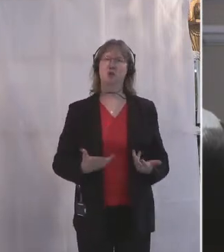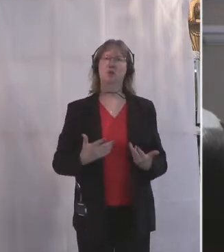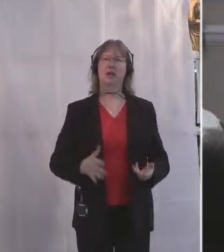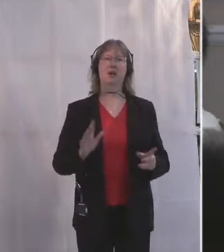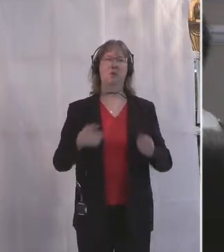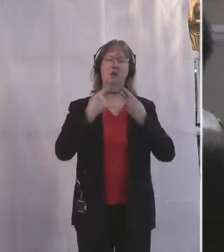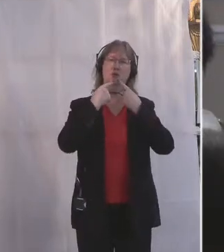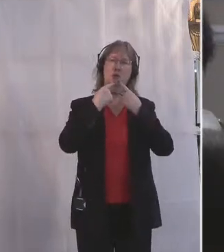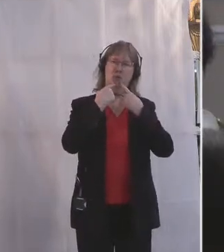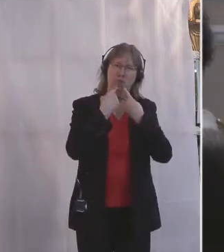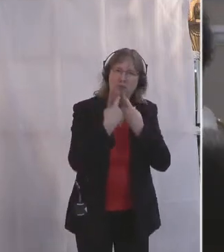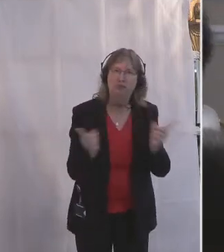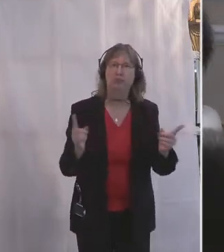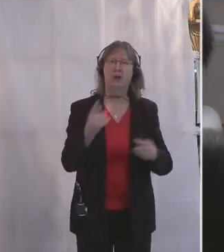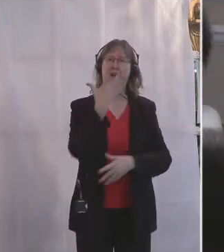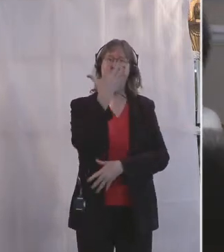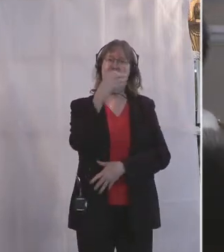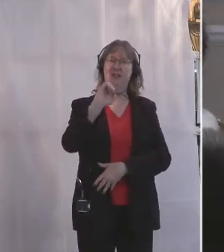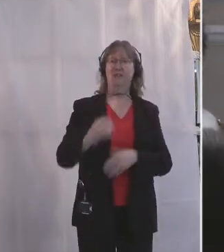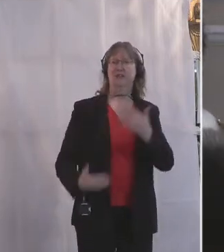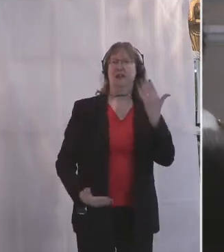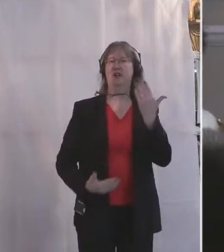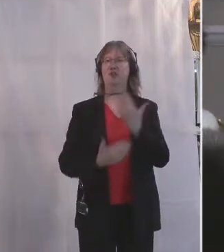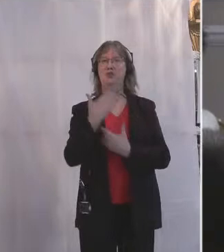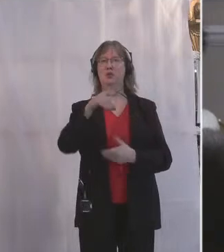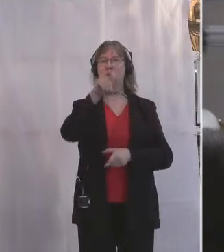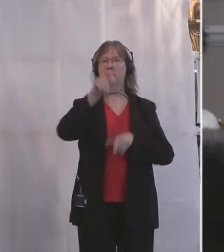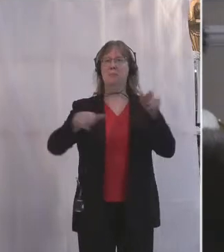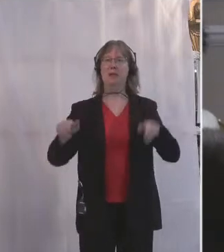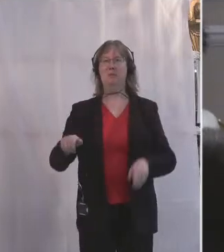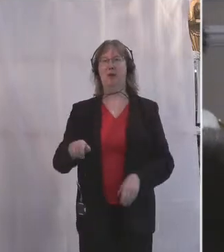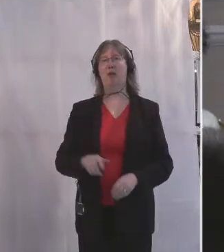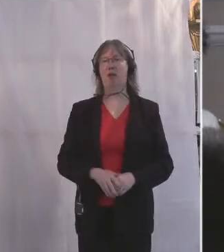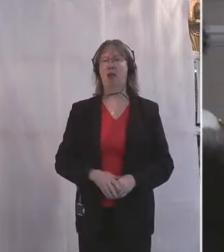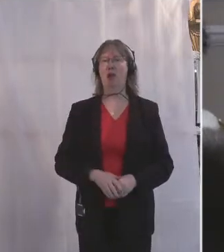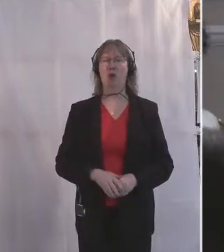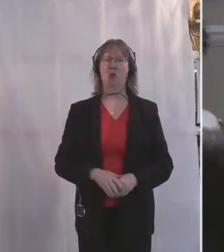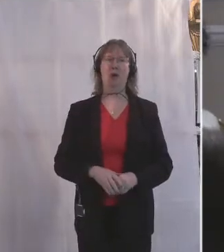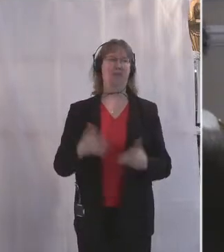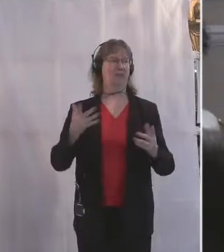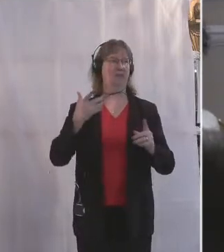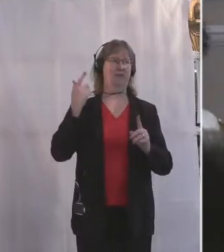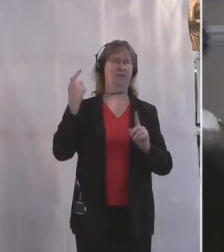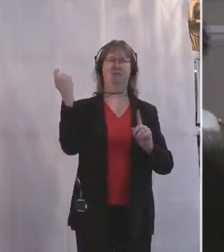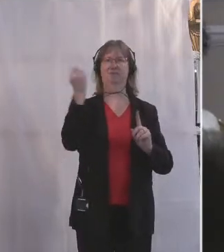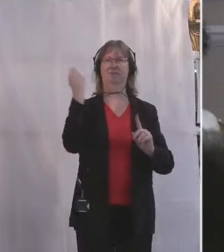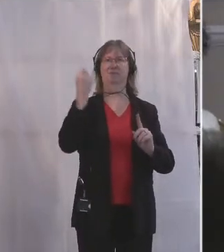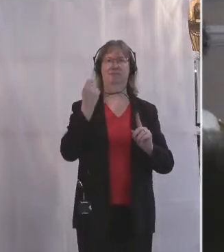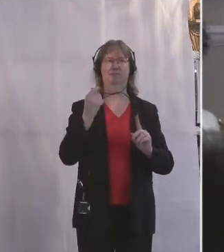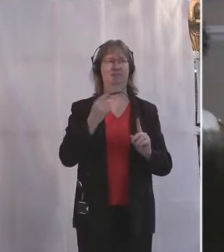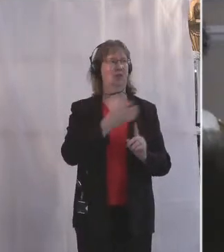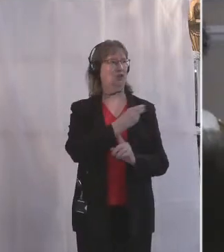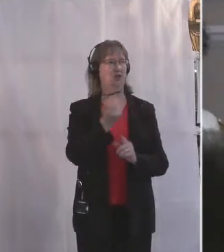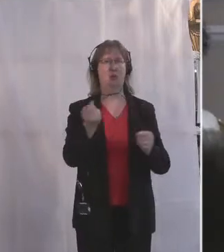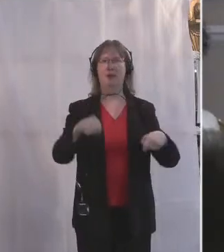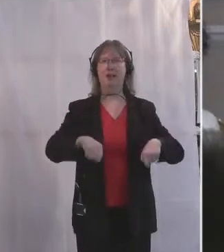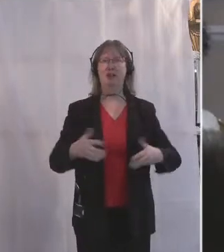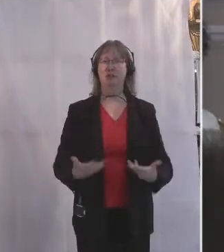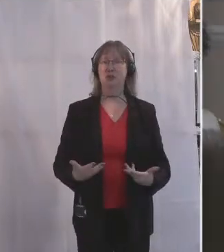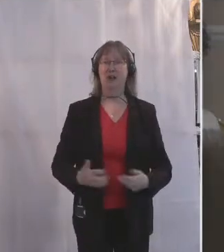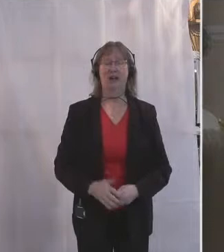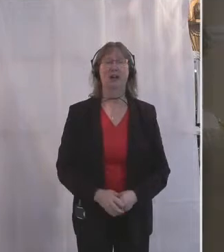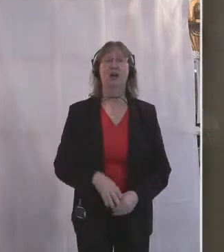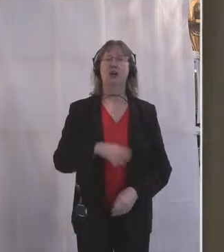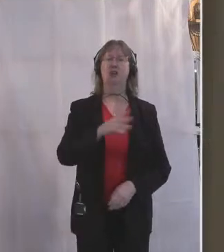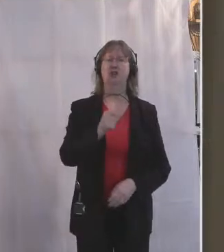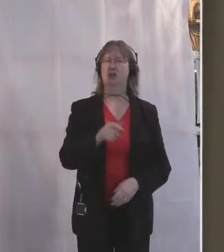announcing 50 new award winners for Women in Innovation, many of whom are in the room here today, and some